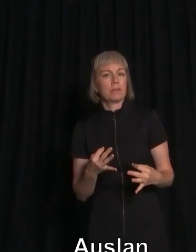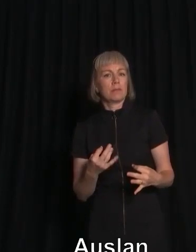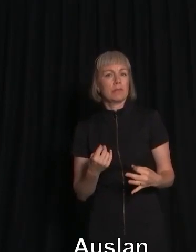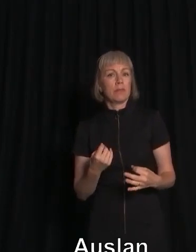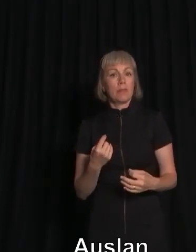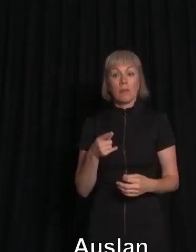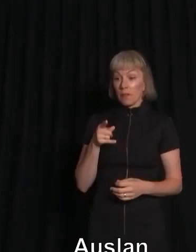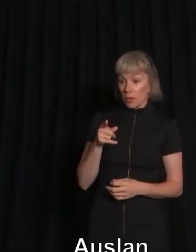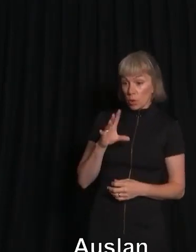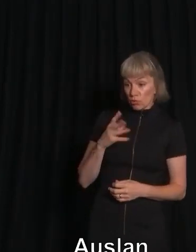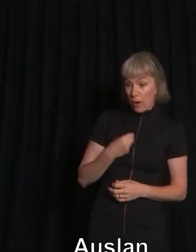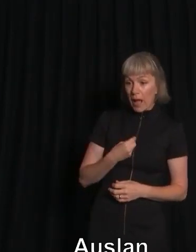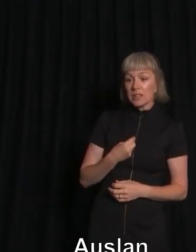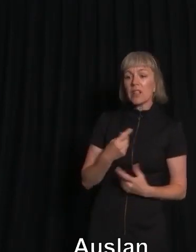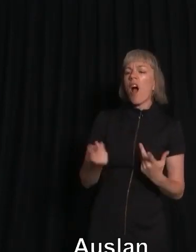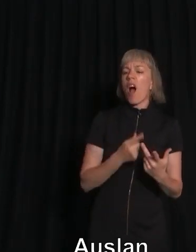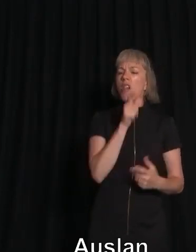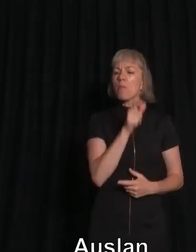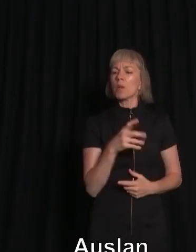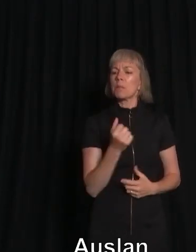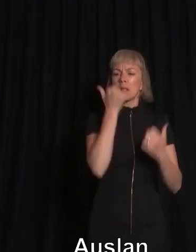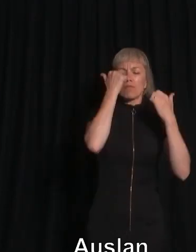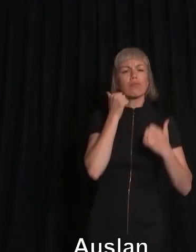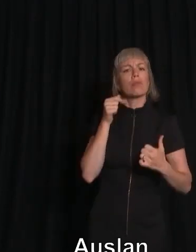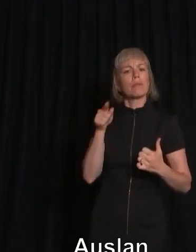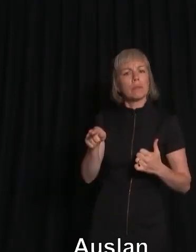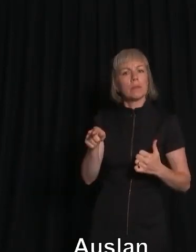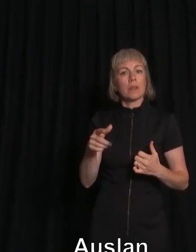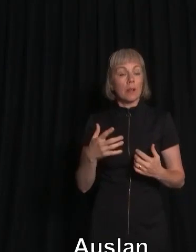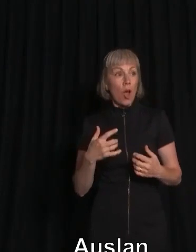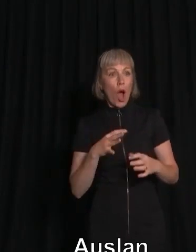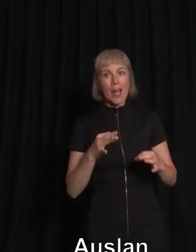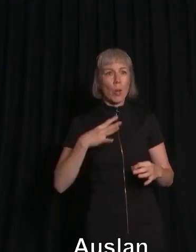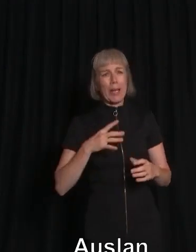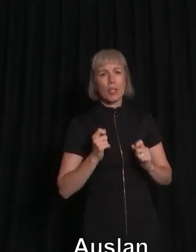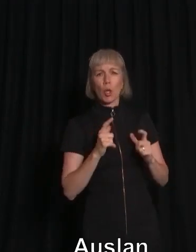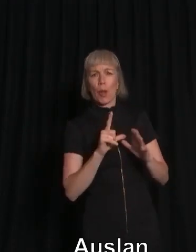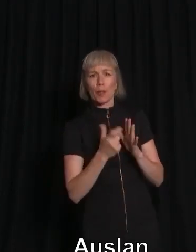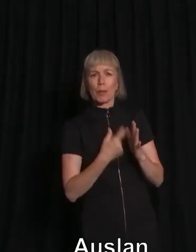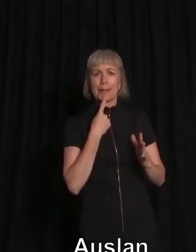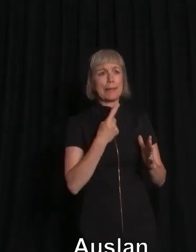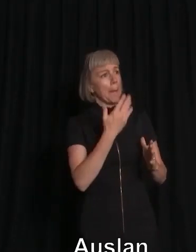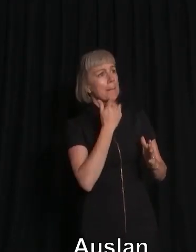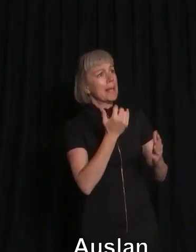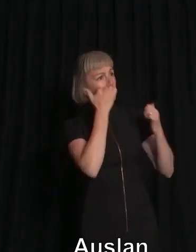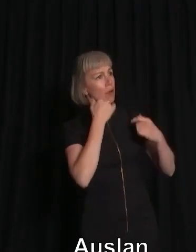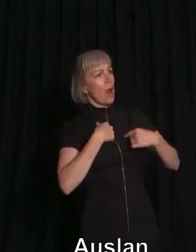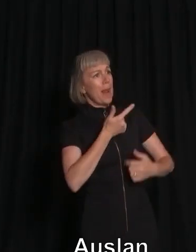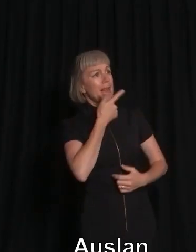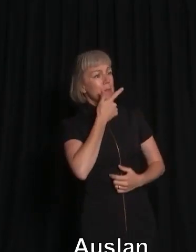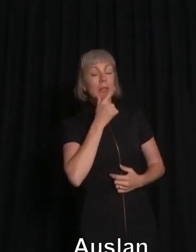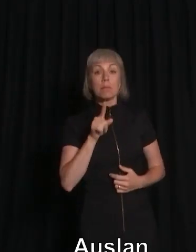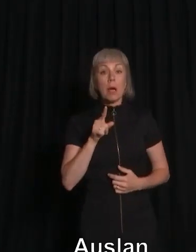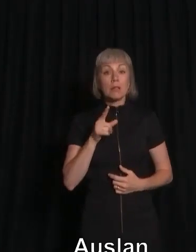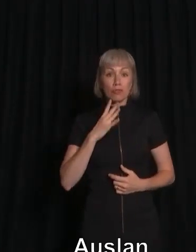else needs to tell you that you are, right? Yeah. That's at the core of it. I don't have to go to a doctor and say, hey, I'm a lesbian, But for a trans person,